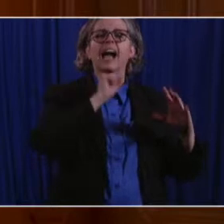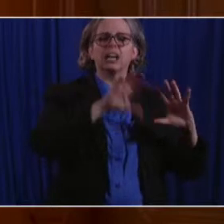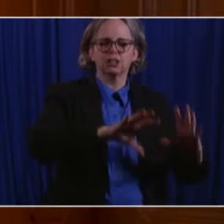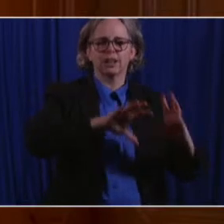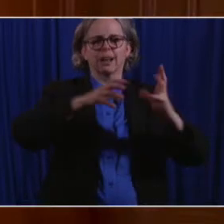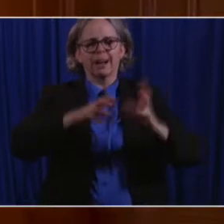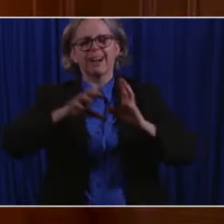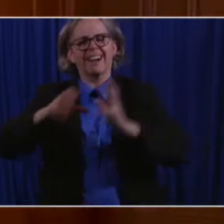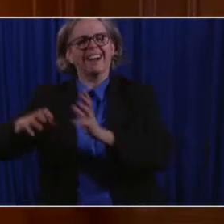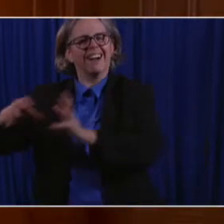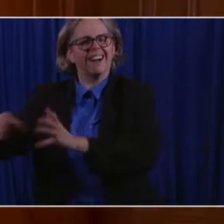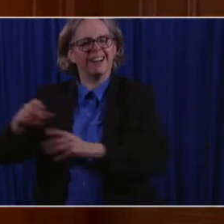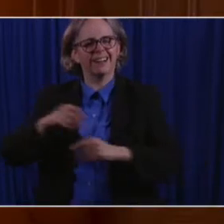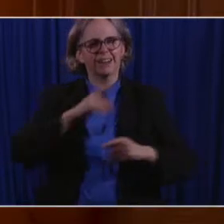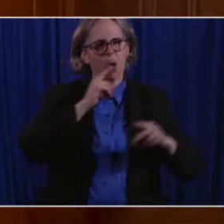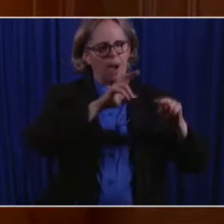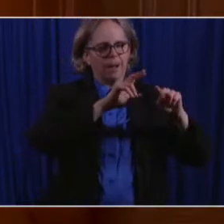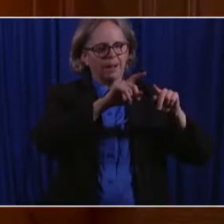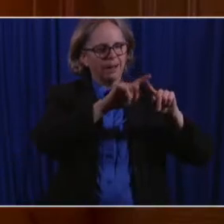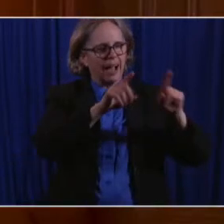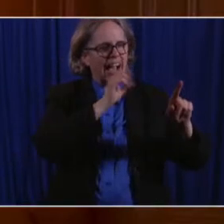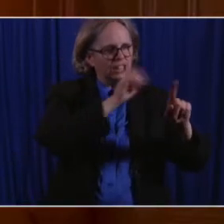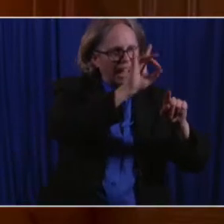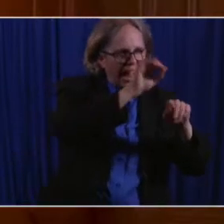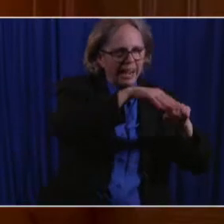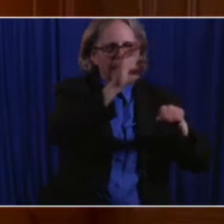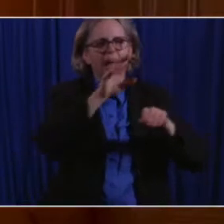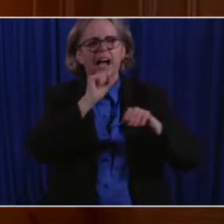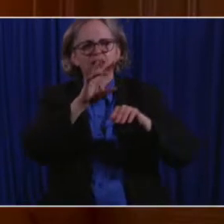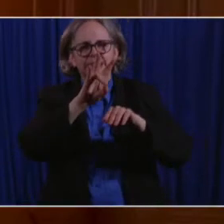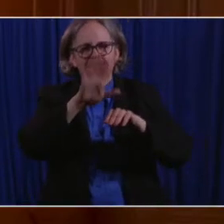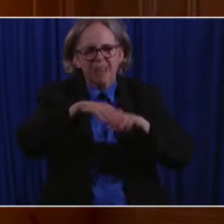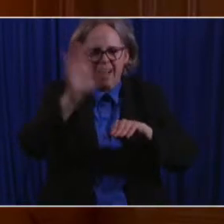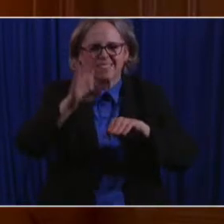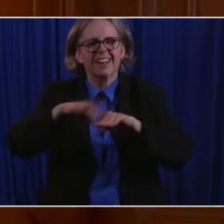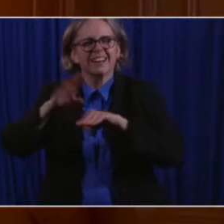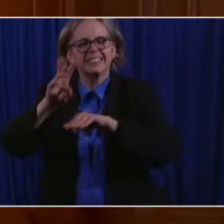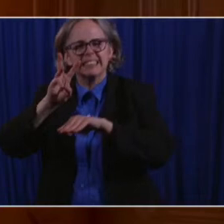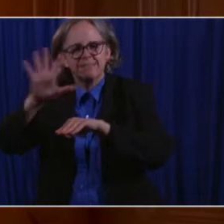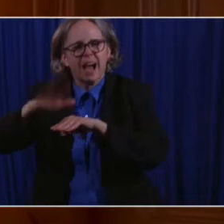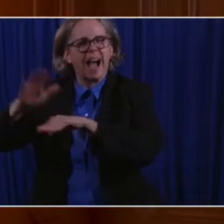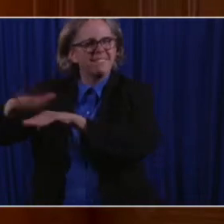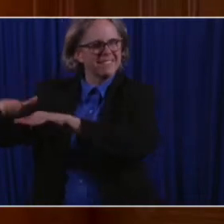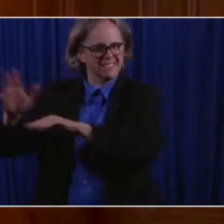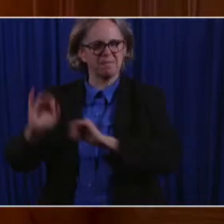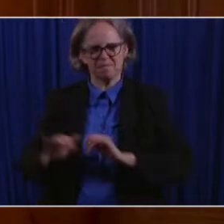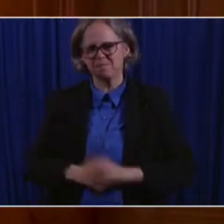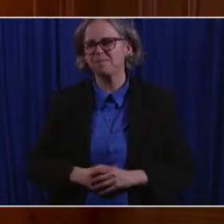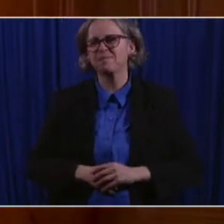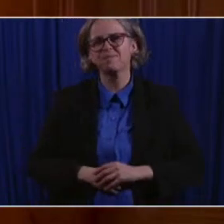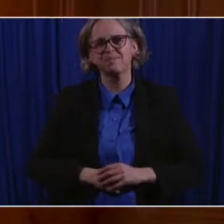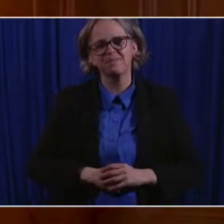close to 70, either close to 70 or almost there. Thanks, Eric.